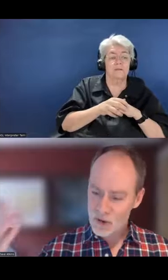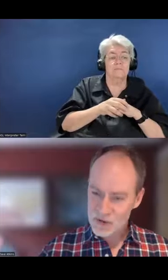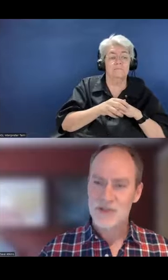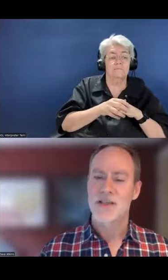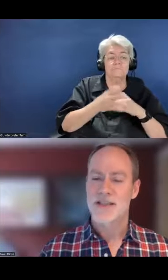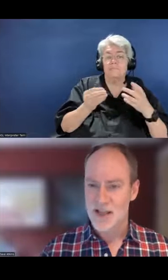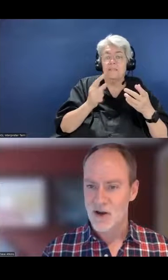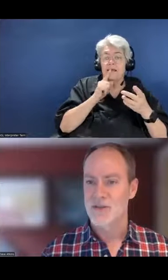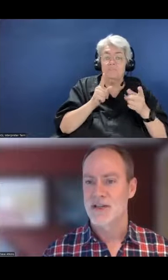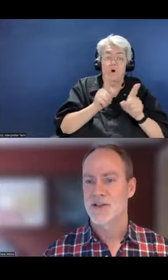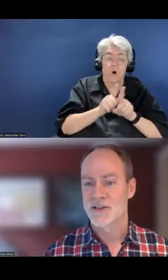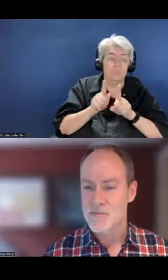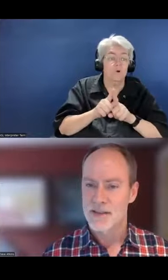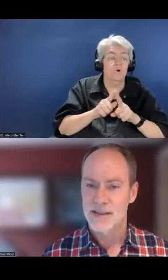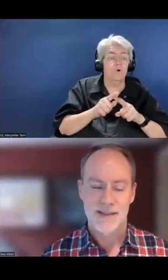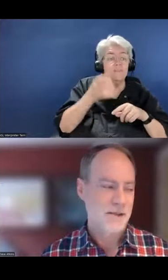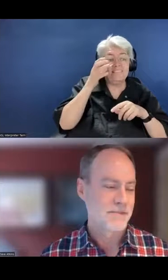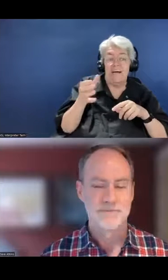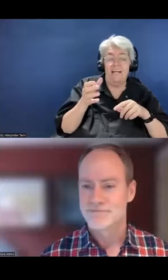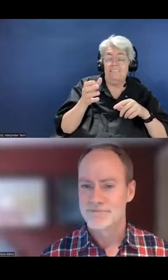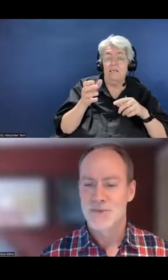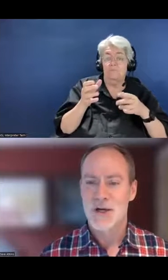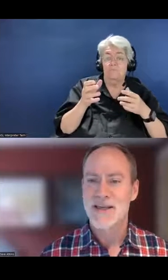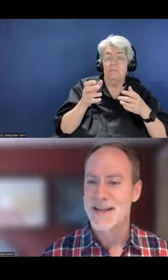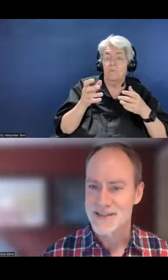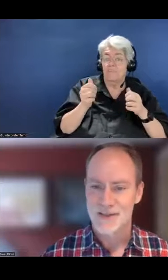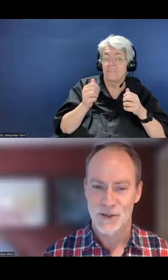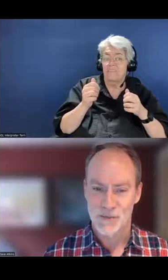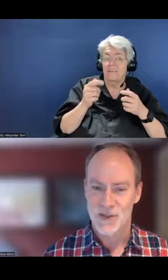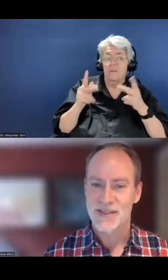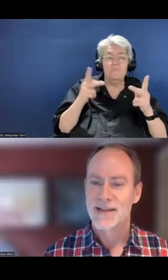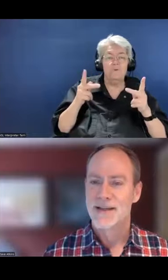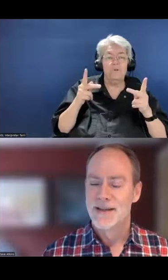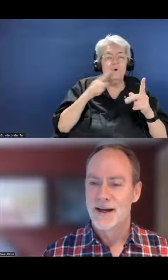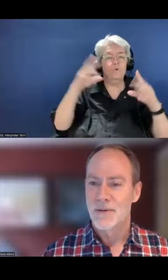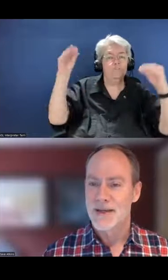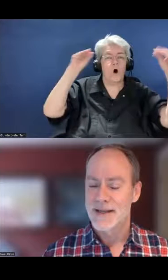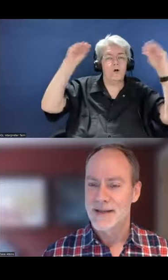There also is this conversation among talking heads in our community,